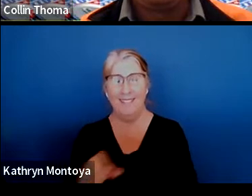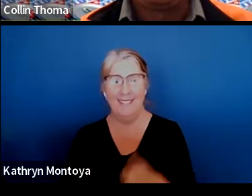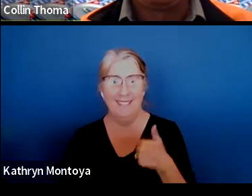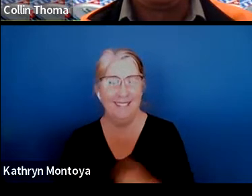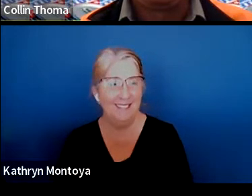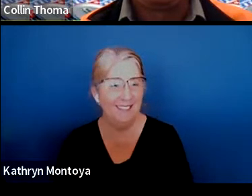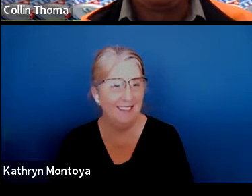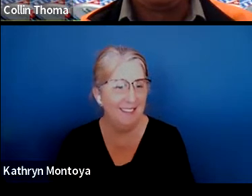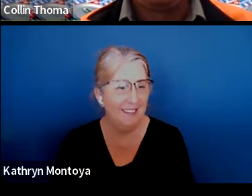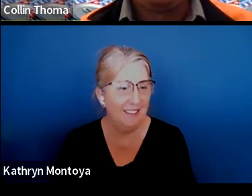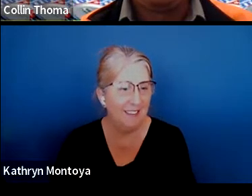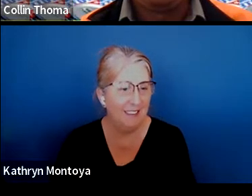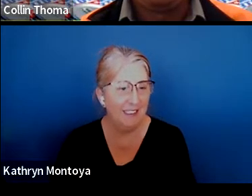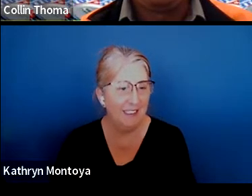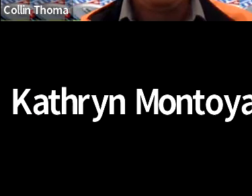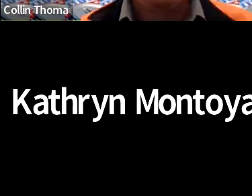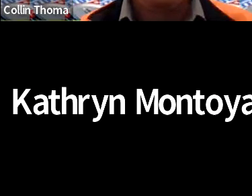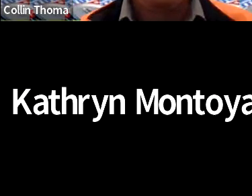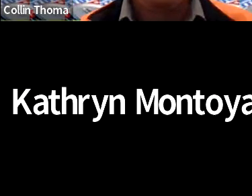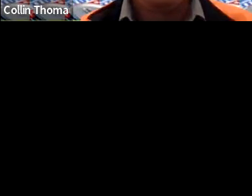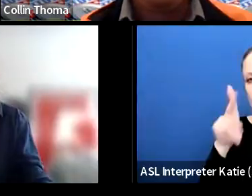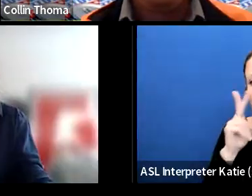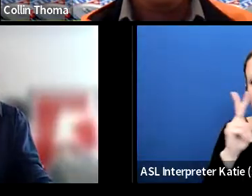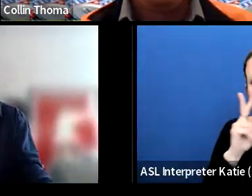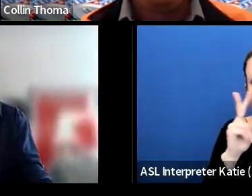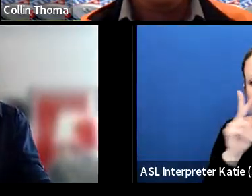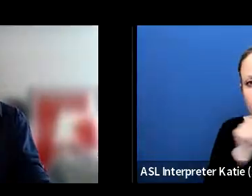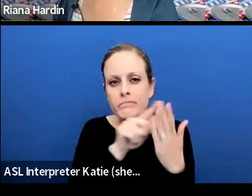let me see if there's